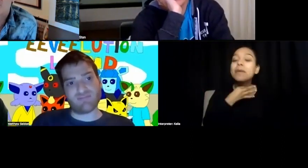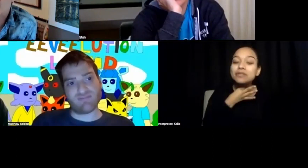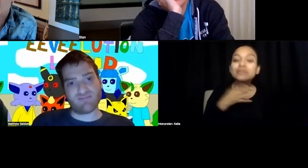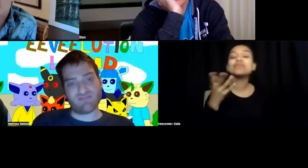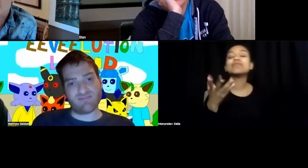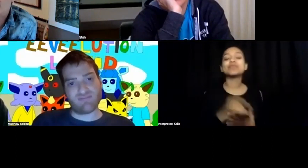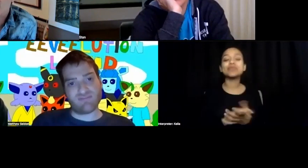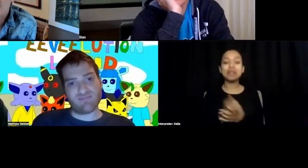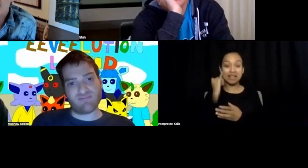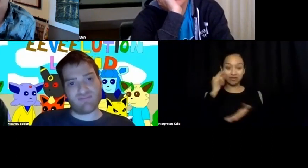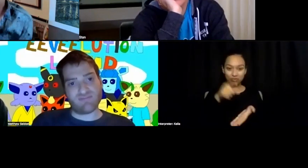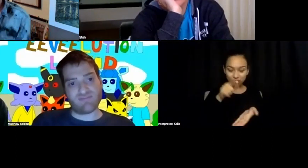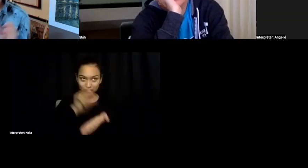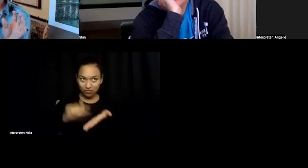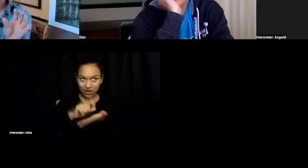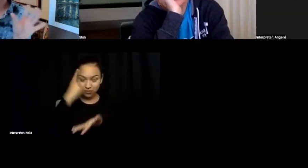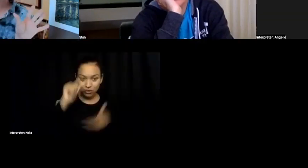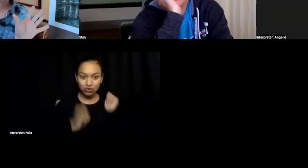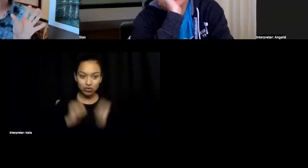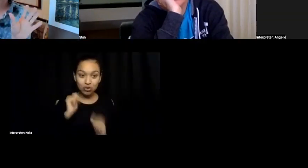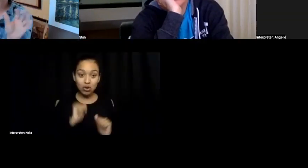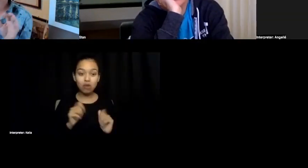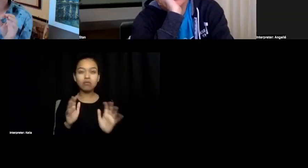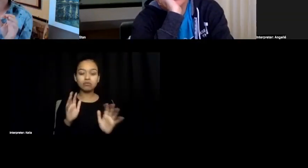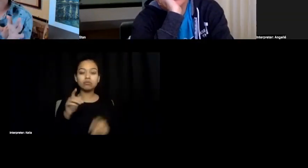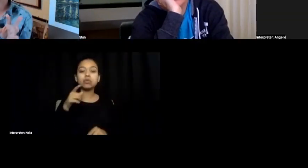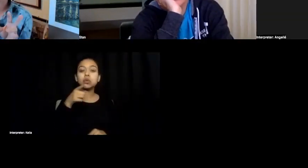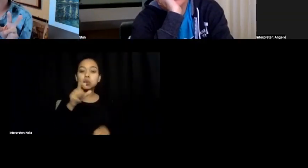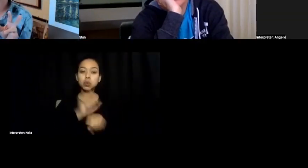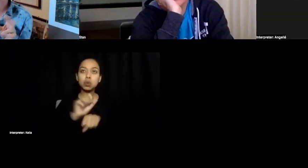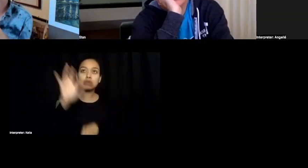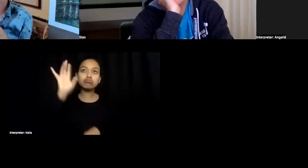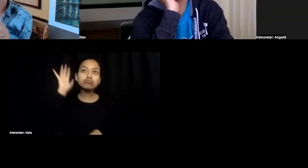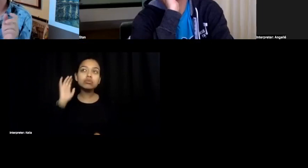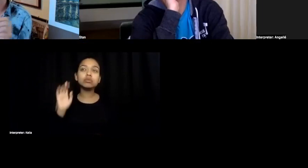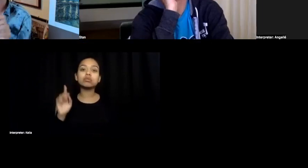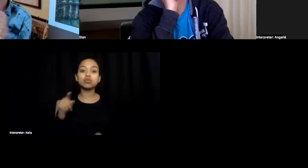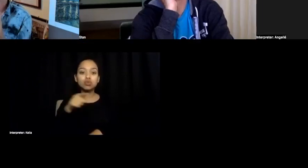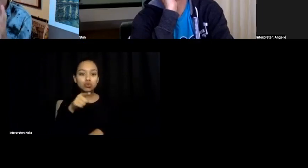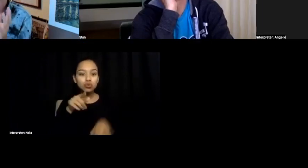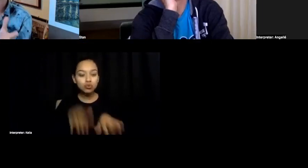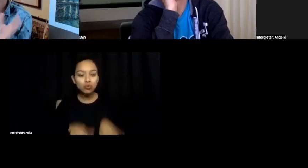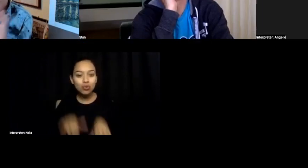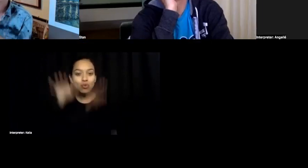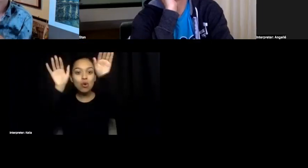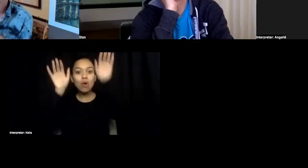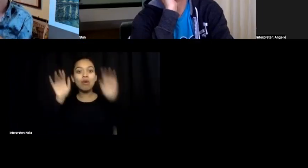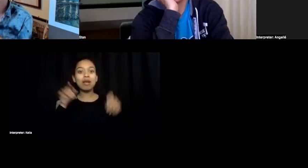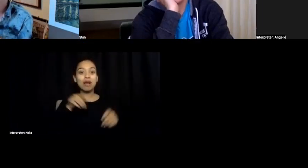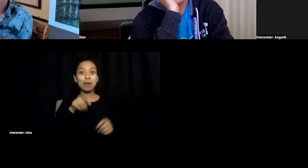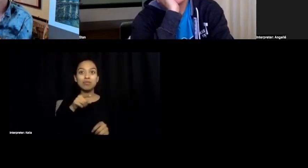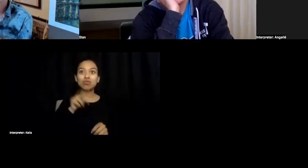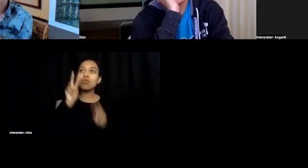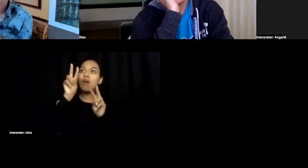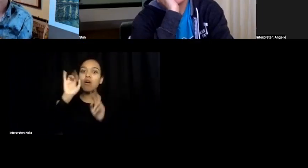a show. Is there a show from the past that you grew up and you said, oh, that's one show I would have